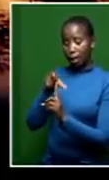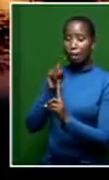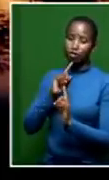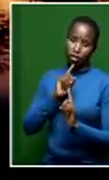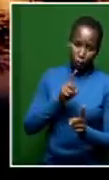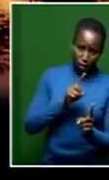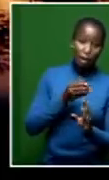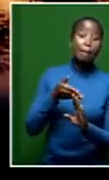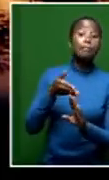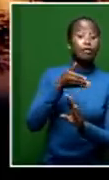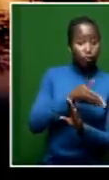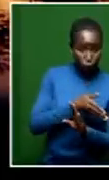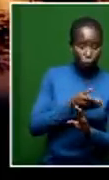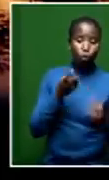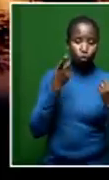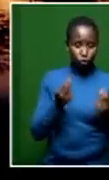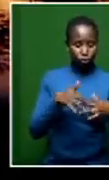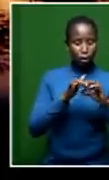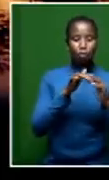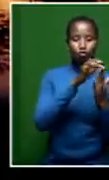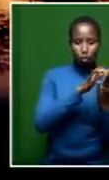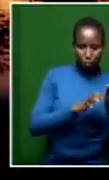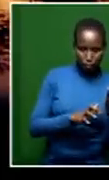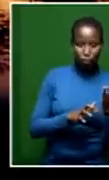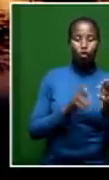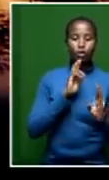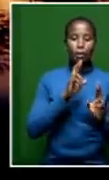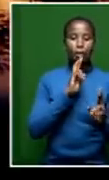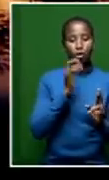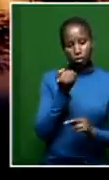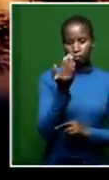it drafts its report and tables it before the National Assembly.